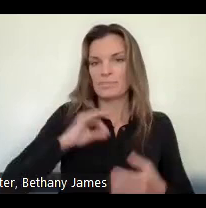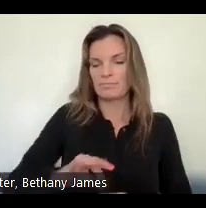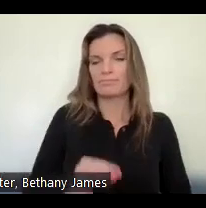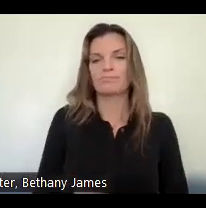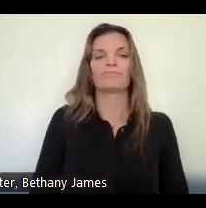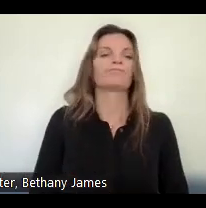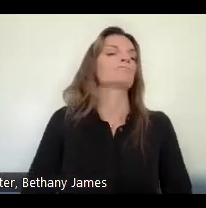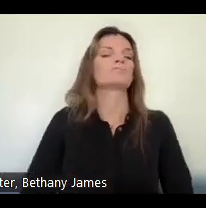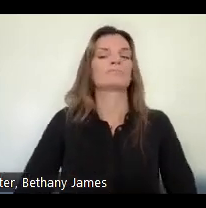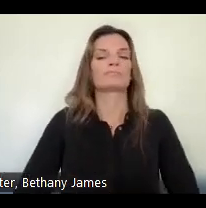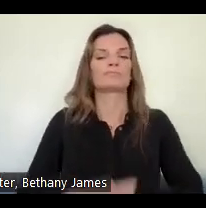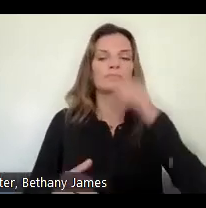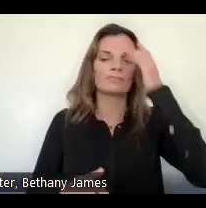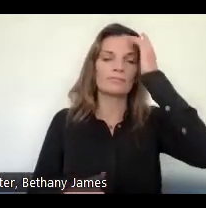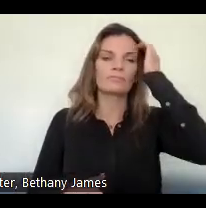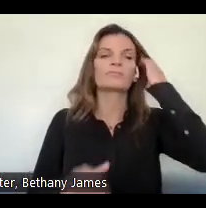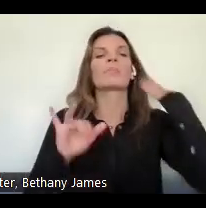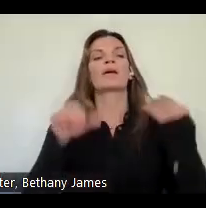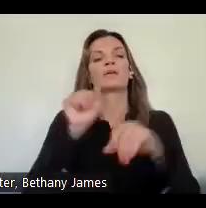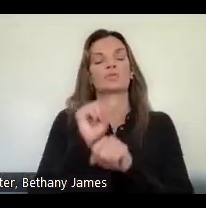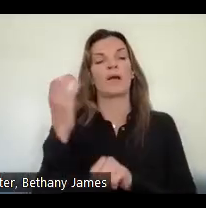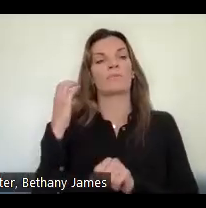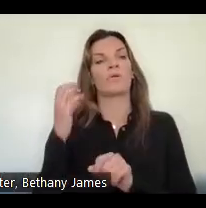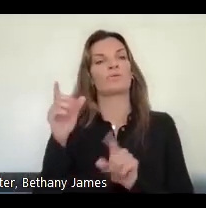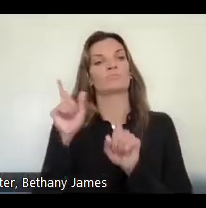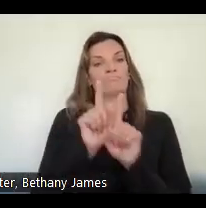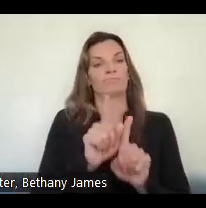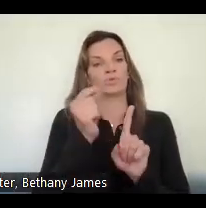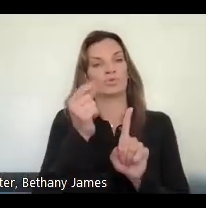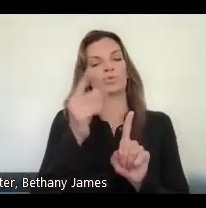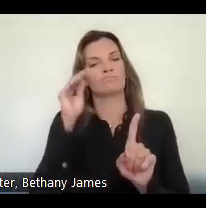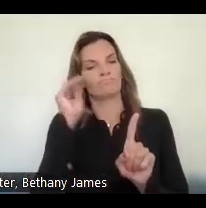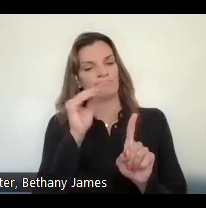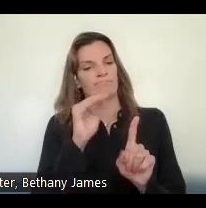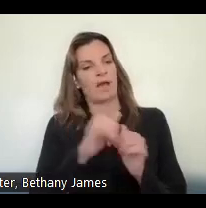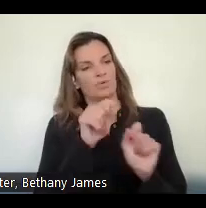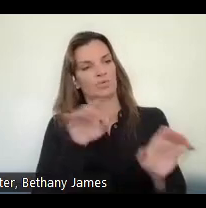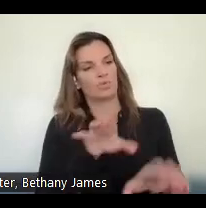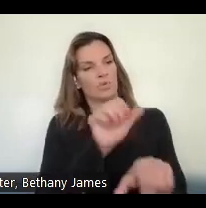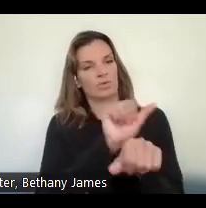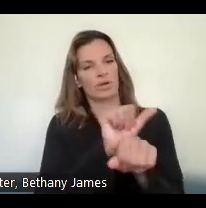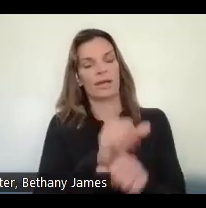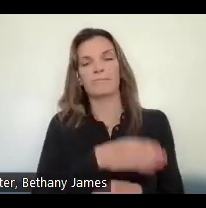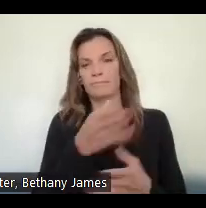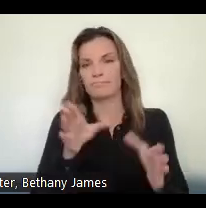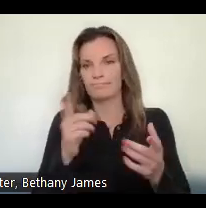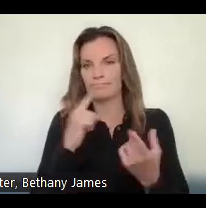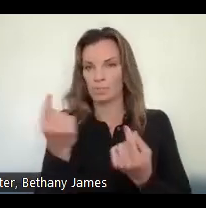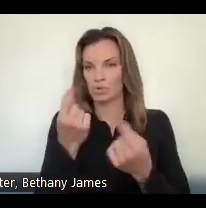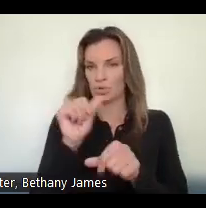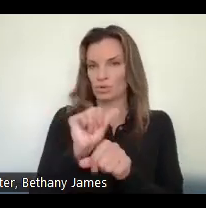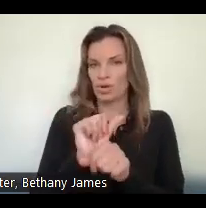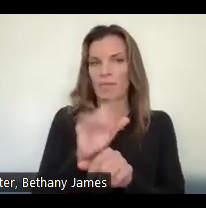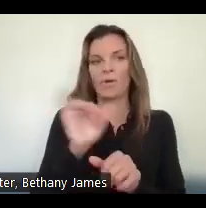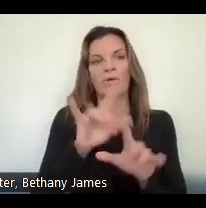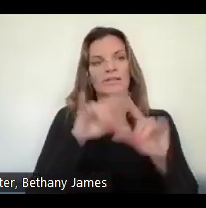workplace. So a job coach will help the individual with their disability learn the job, perform the job, and can also get them acclimated